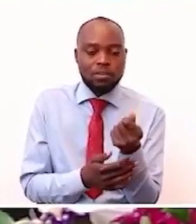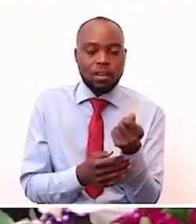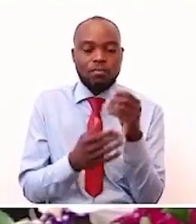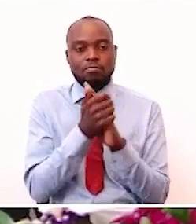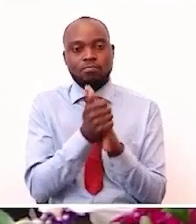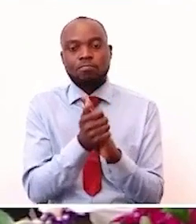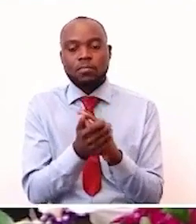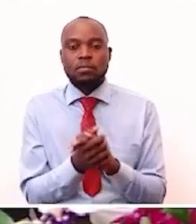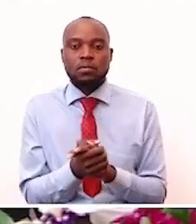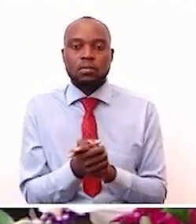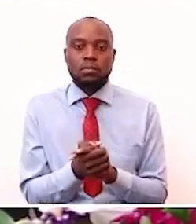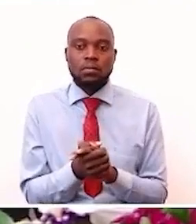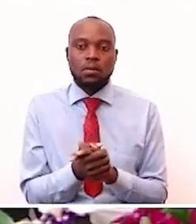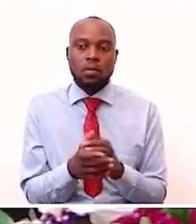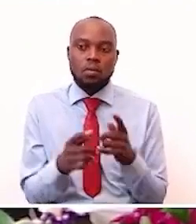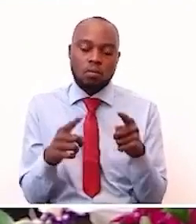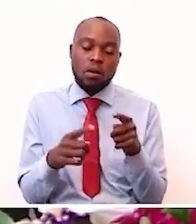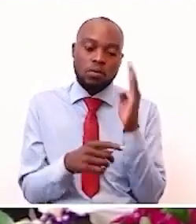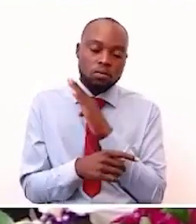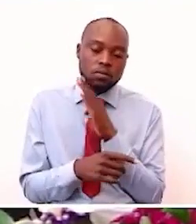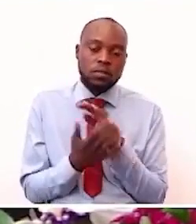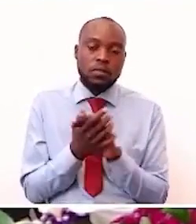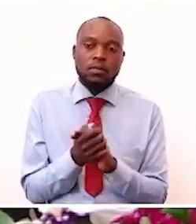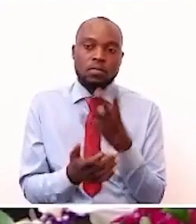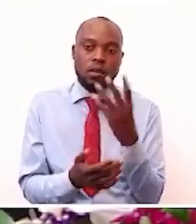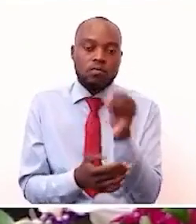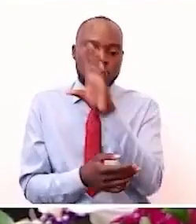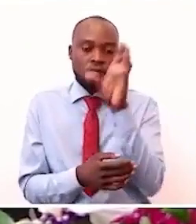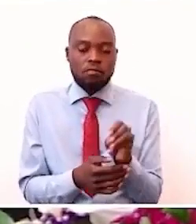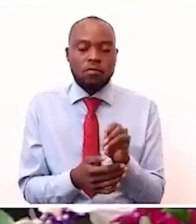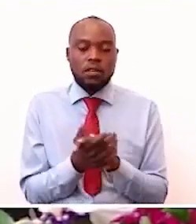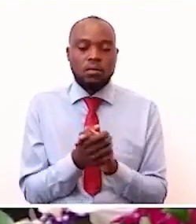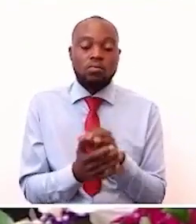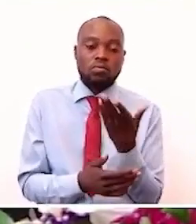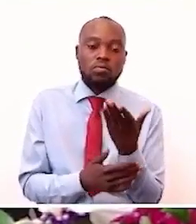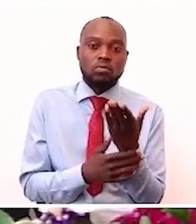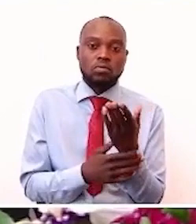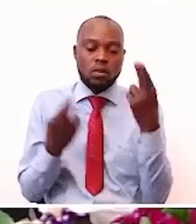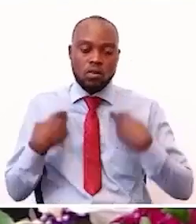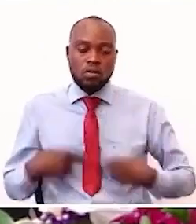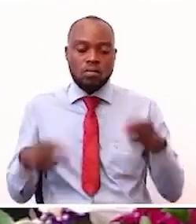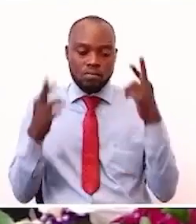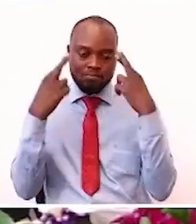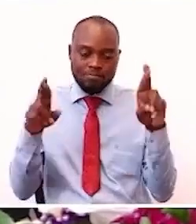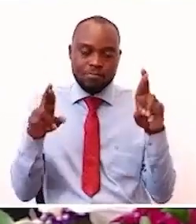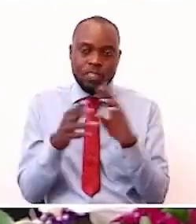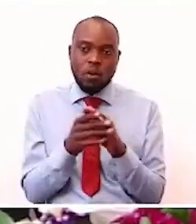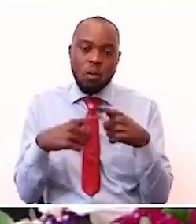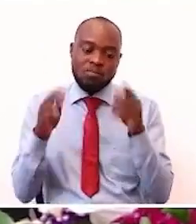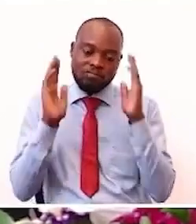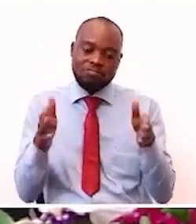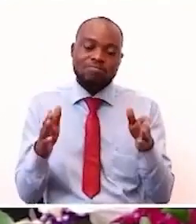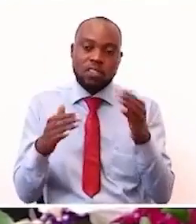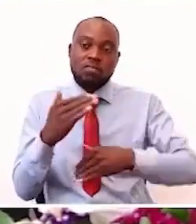social governance pillar. And finally, we also have the African Court on Human and People's Rights and Justice, the future